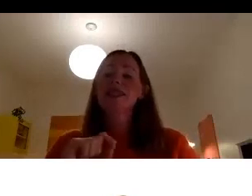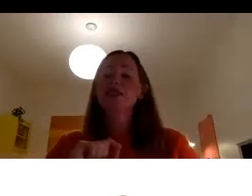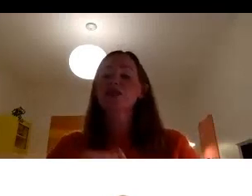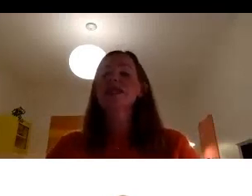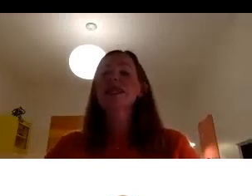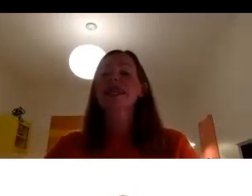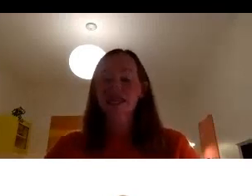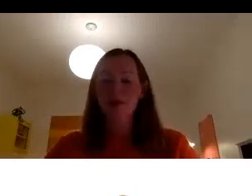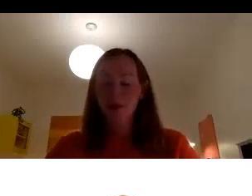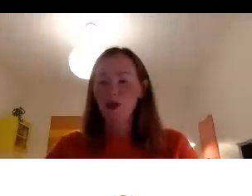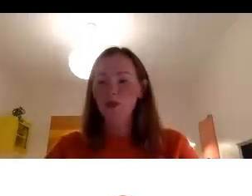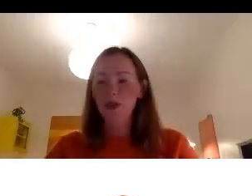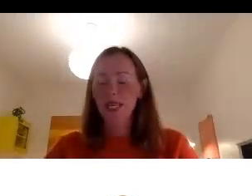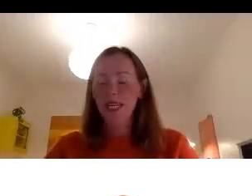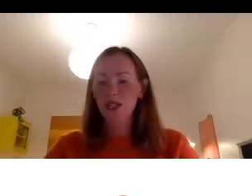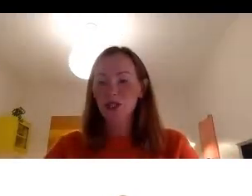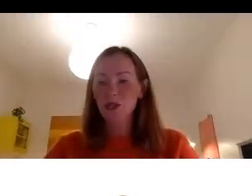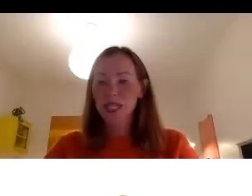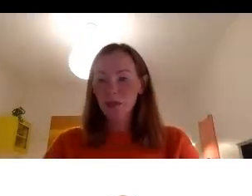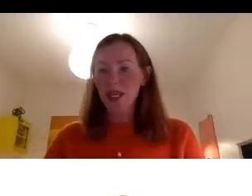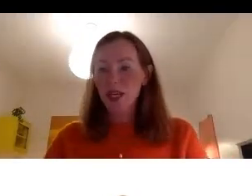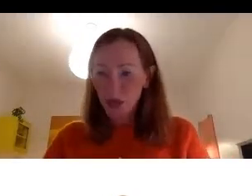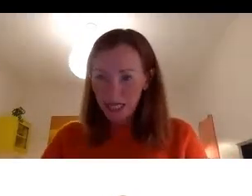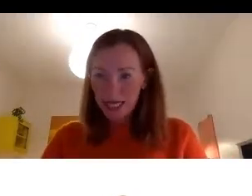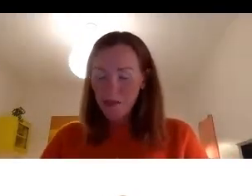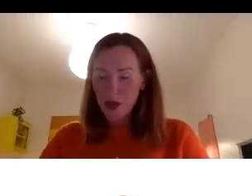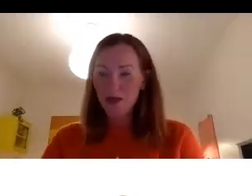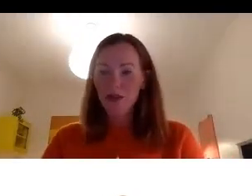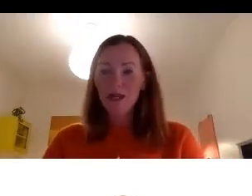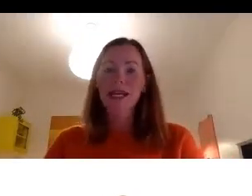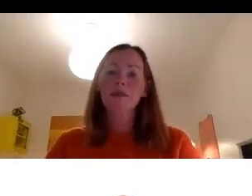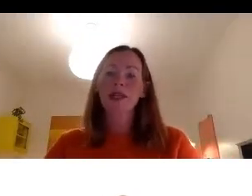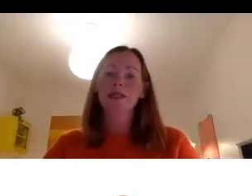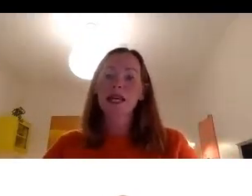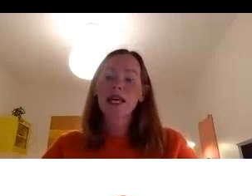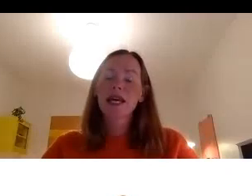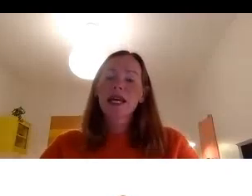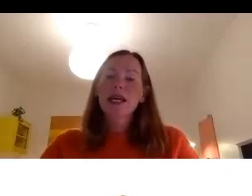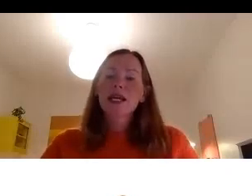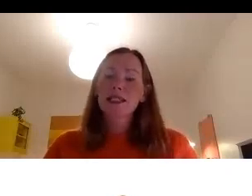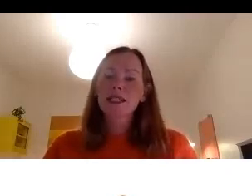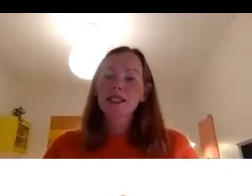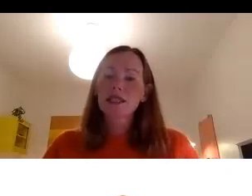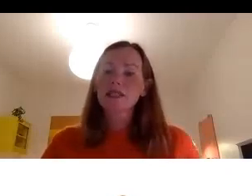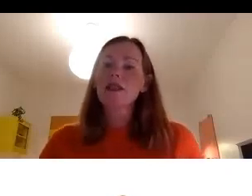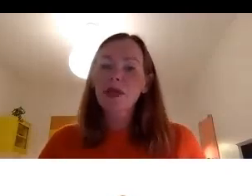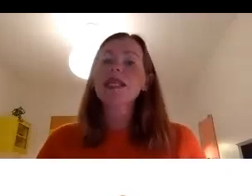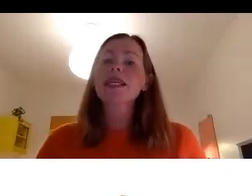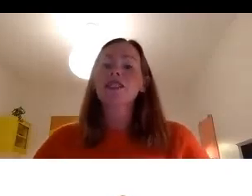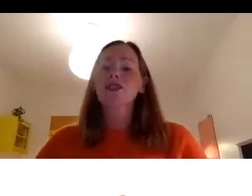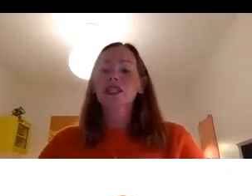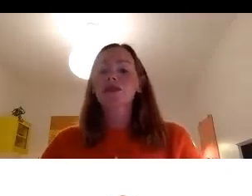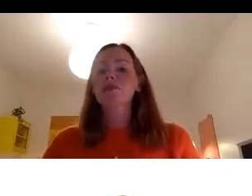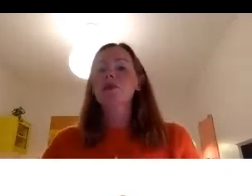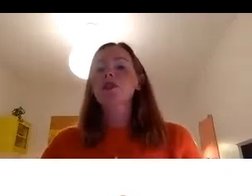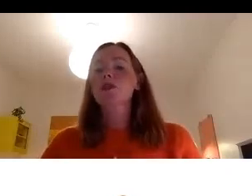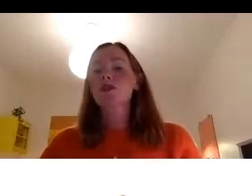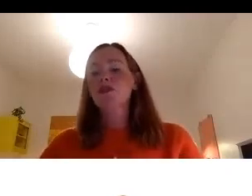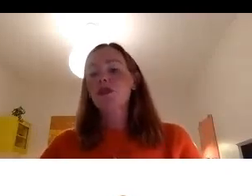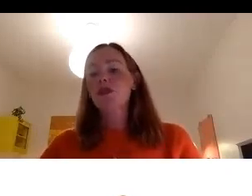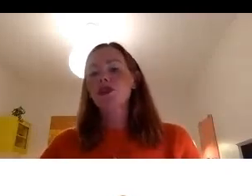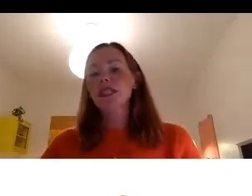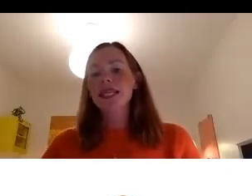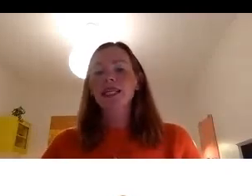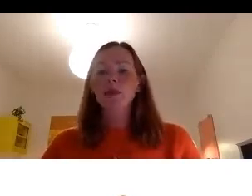this is really a part where we can do something quickly about our climate. Because the building industry is responsible